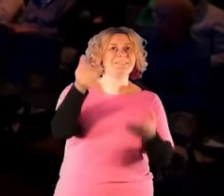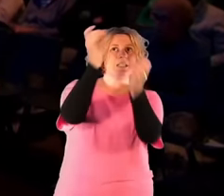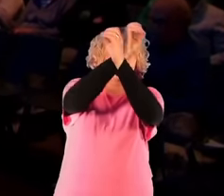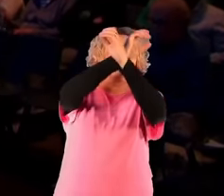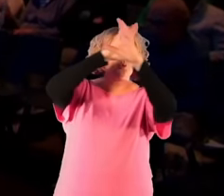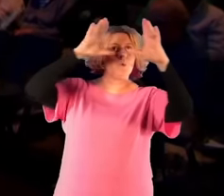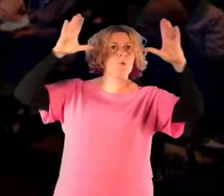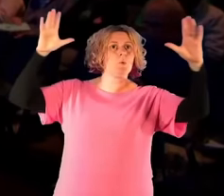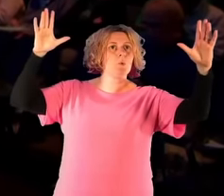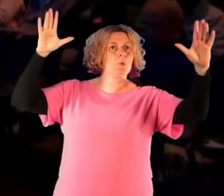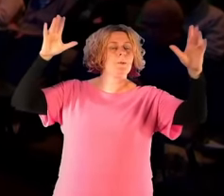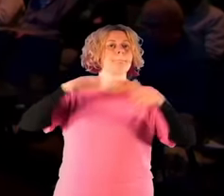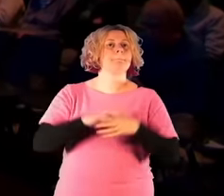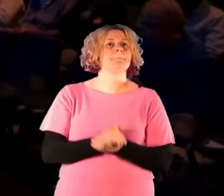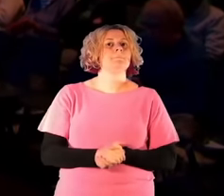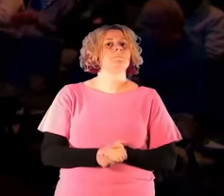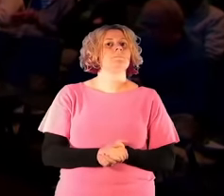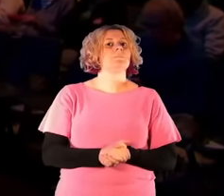immediate context is